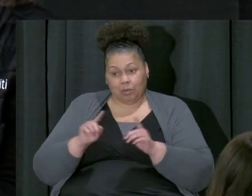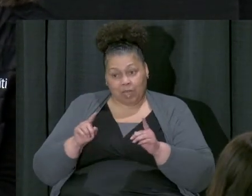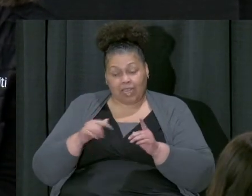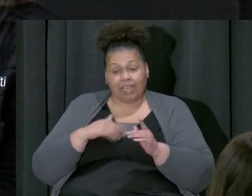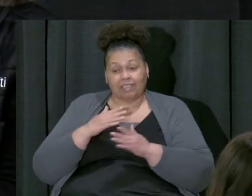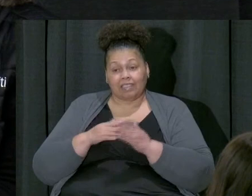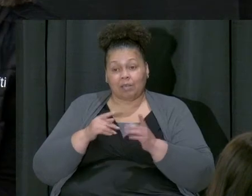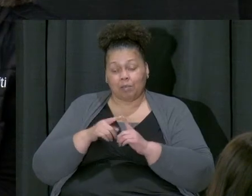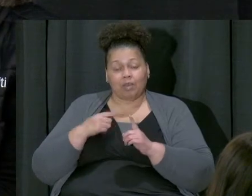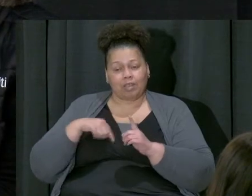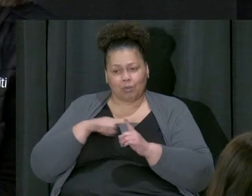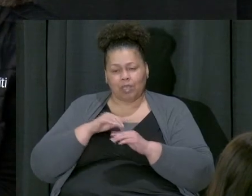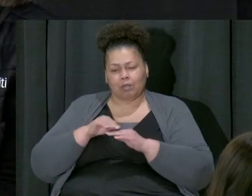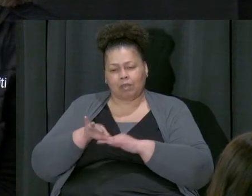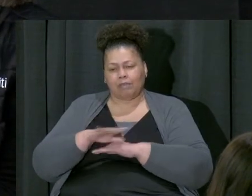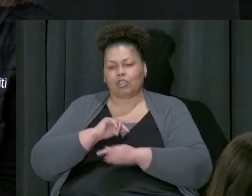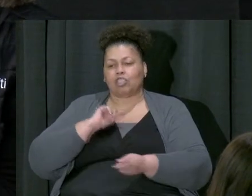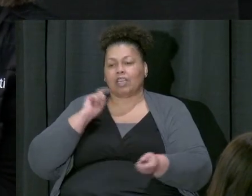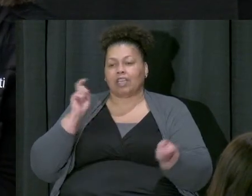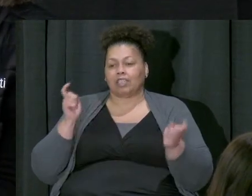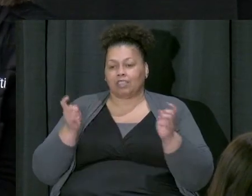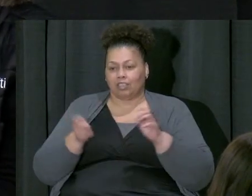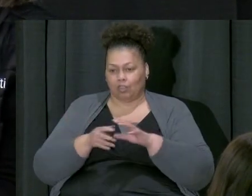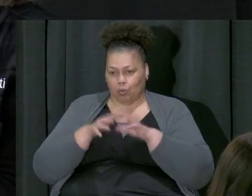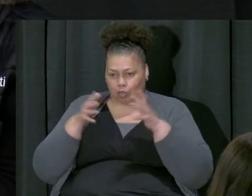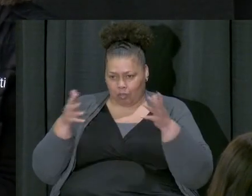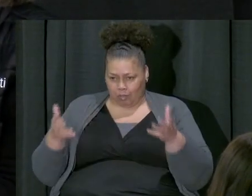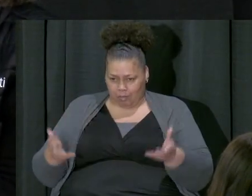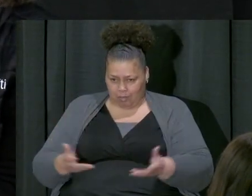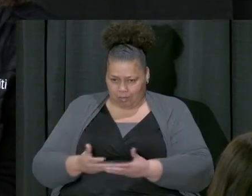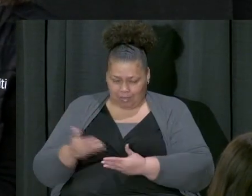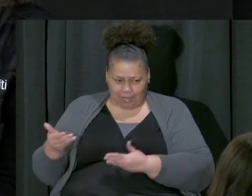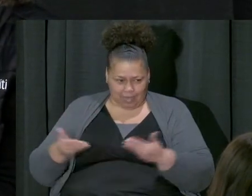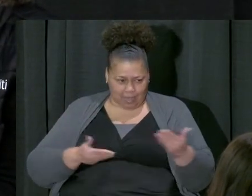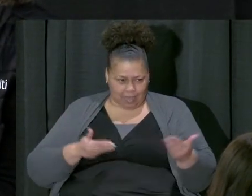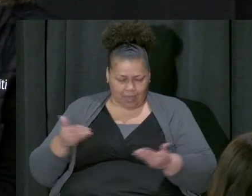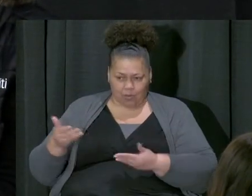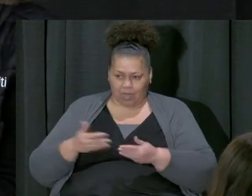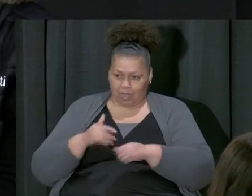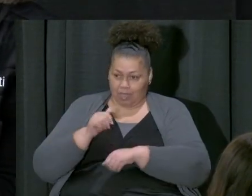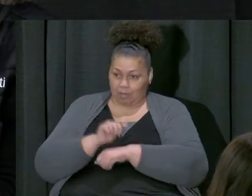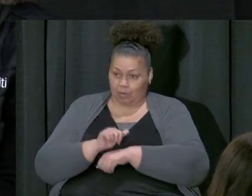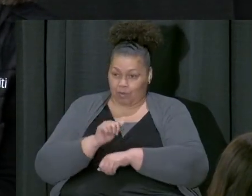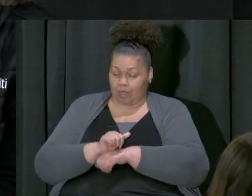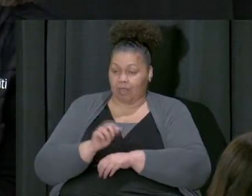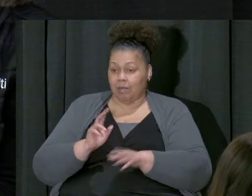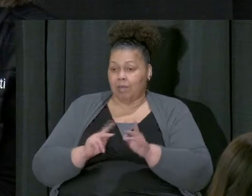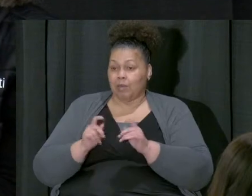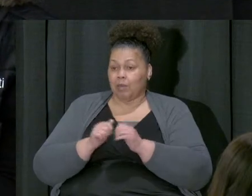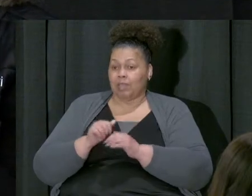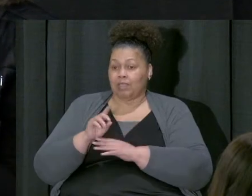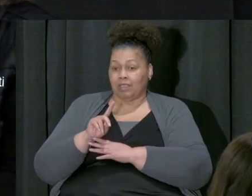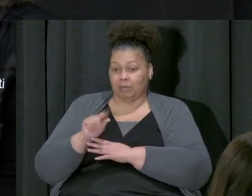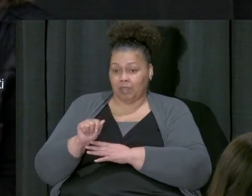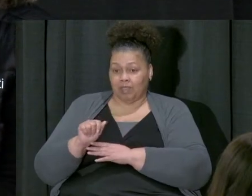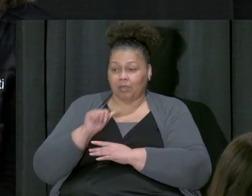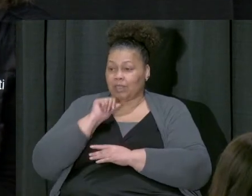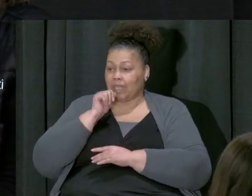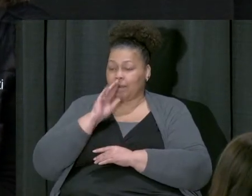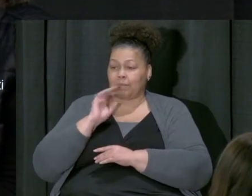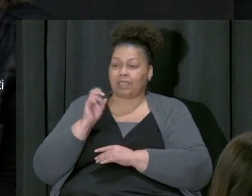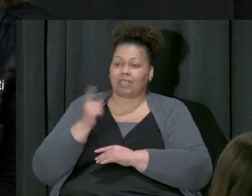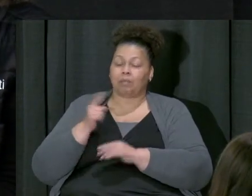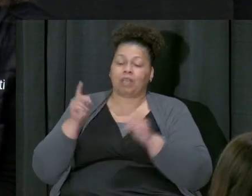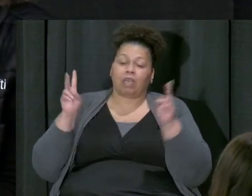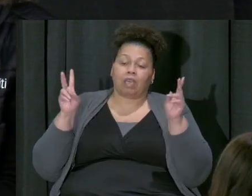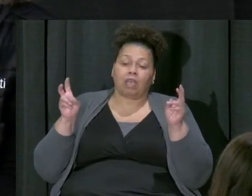the world, and hiring, employing people with disability is not going to be like something we have